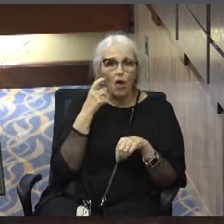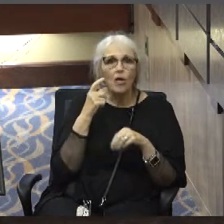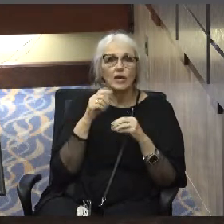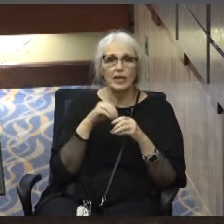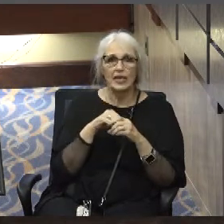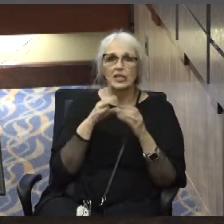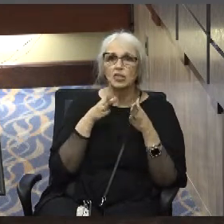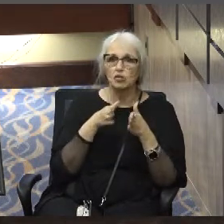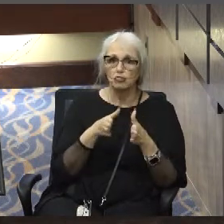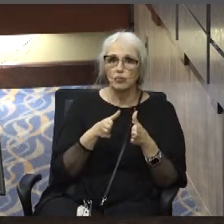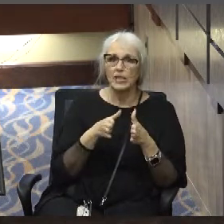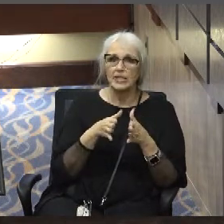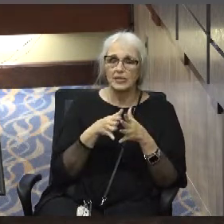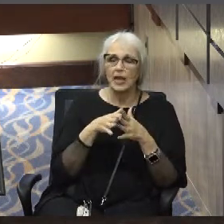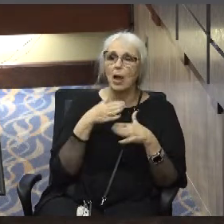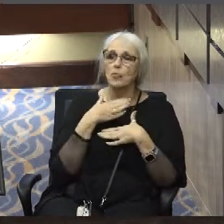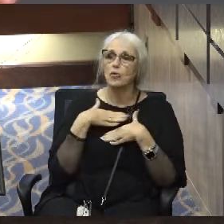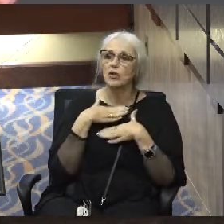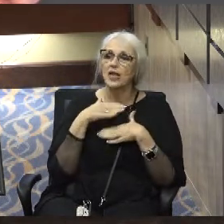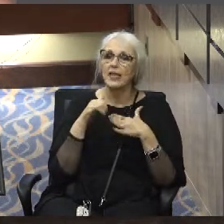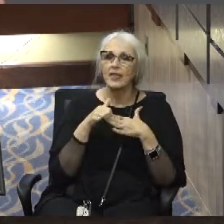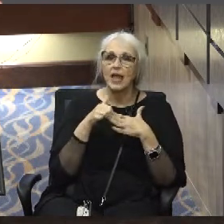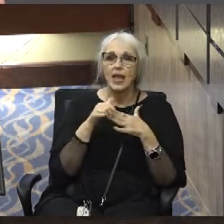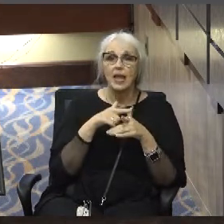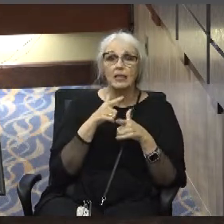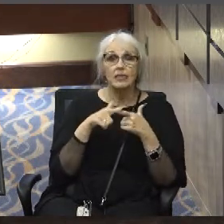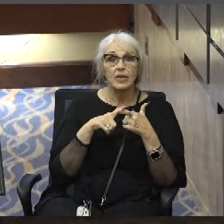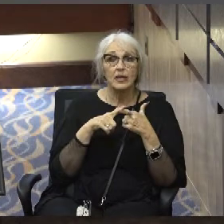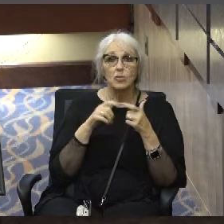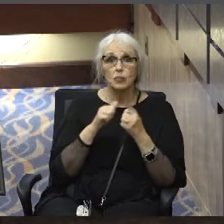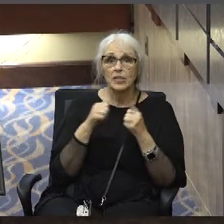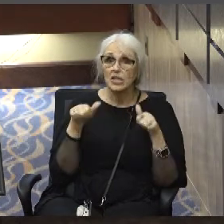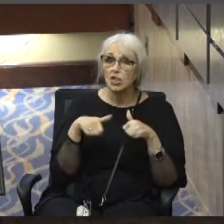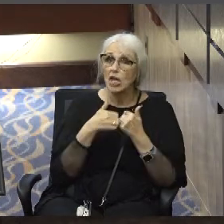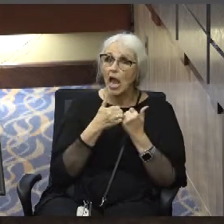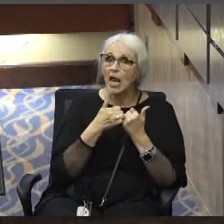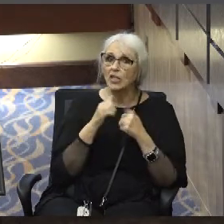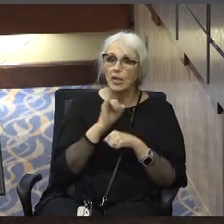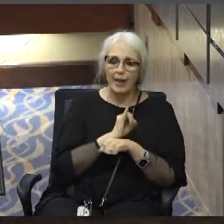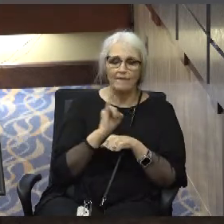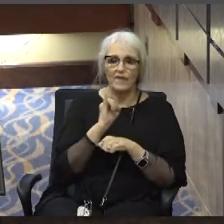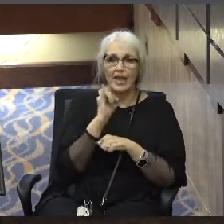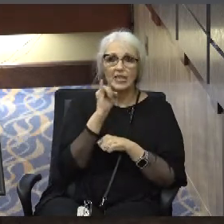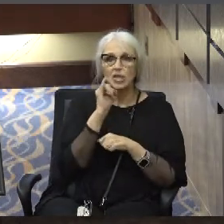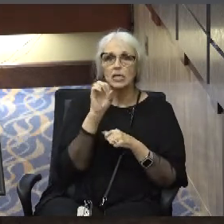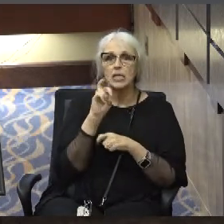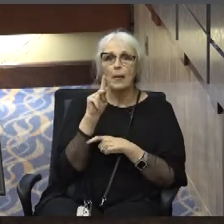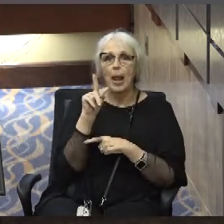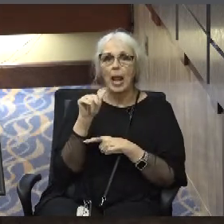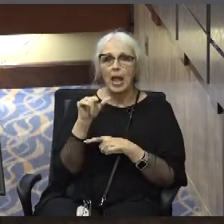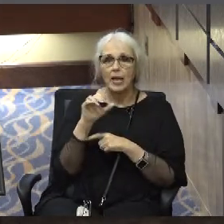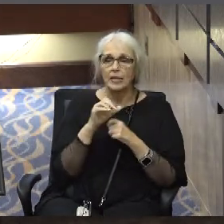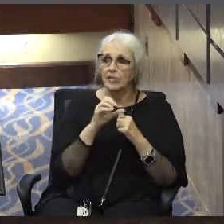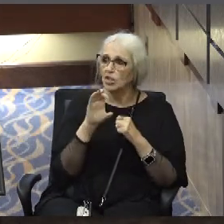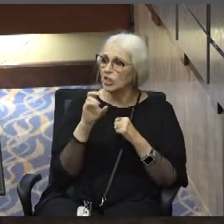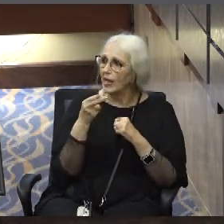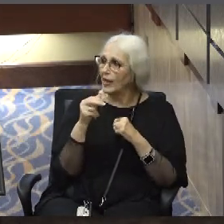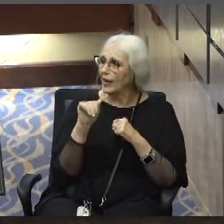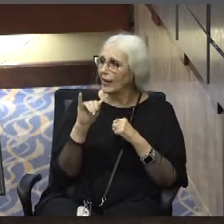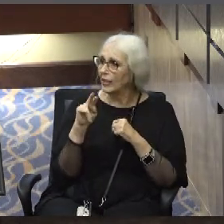So I appreciate that. And then also with the challenges of inflation and supply chains that you didn't even mention that,